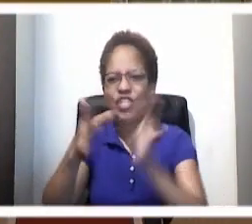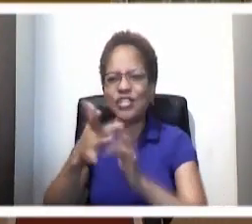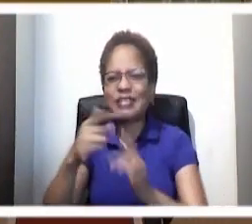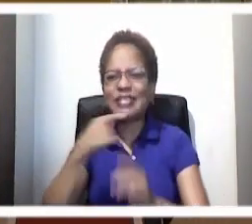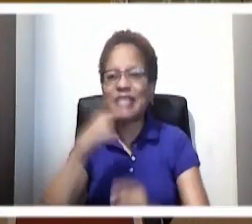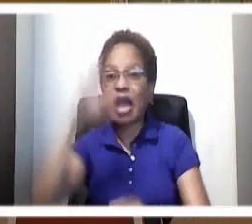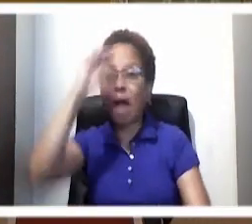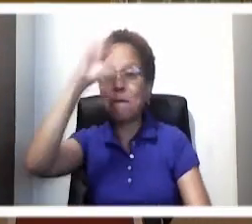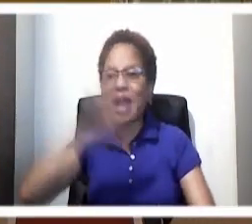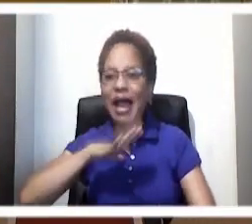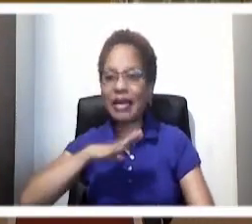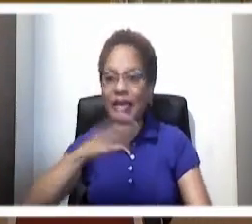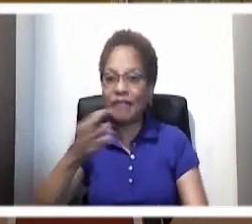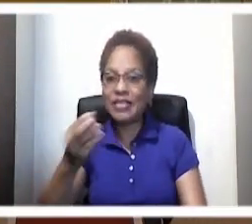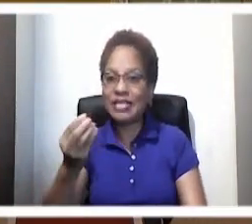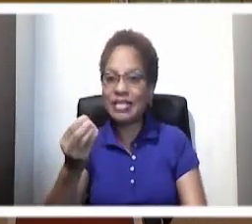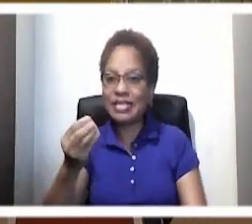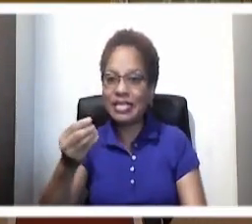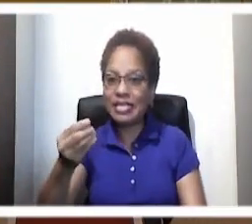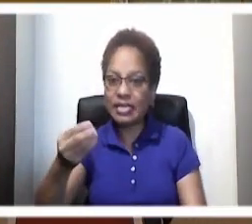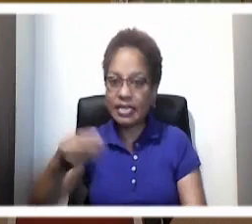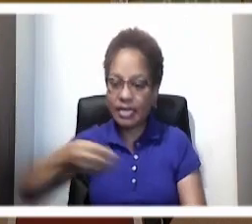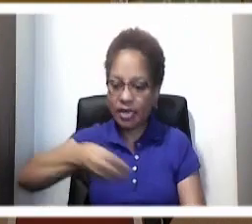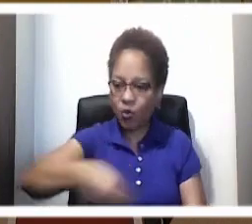seeds, goes to sleep,